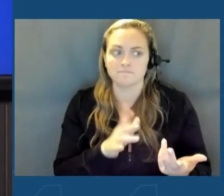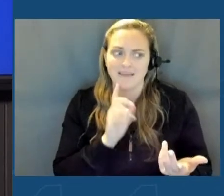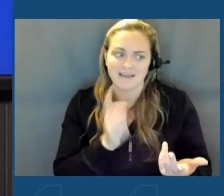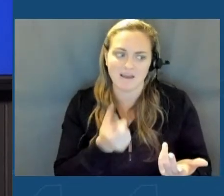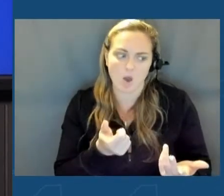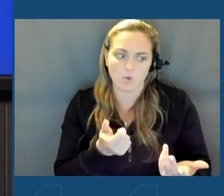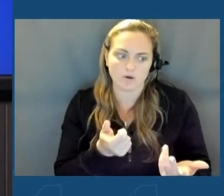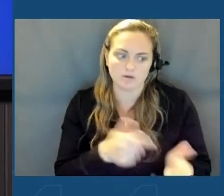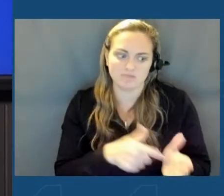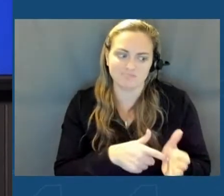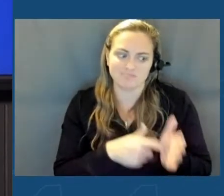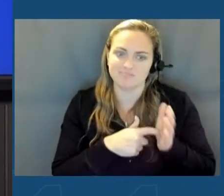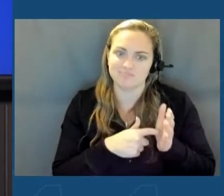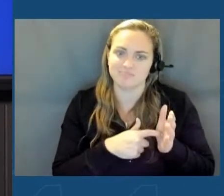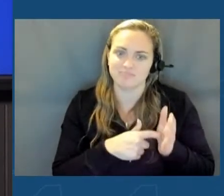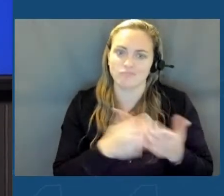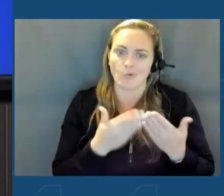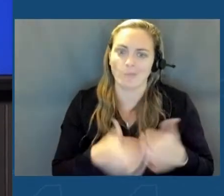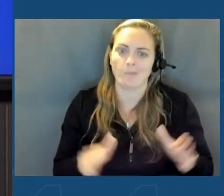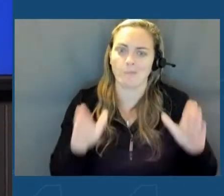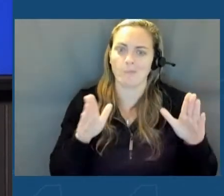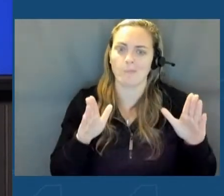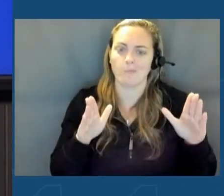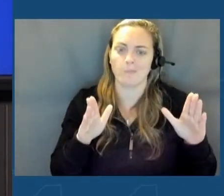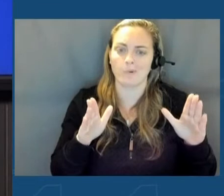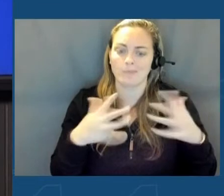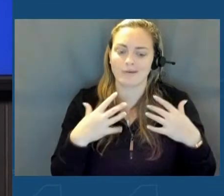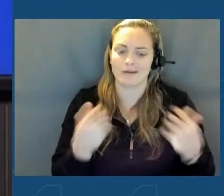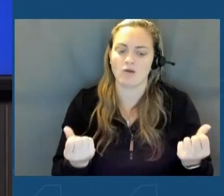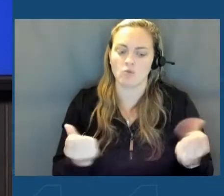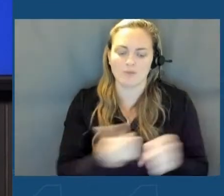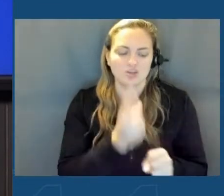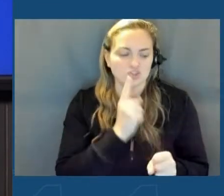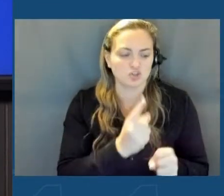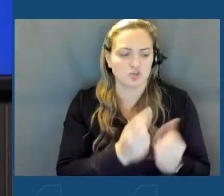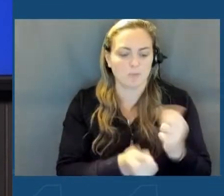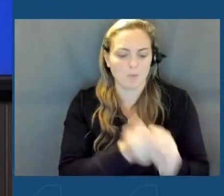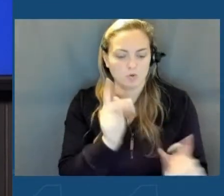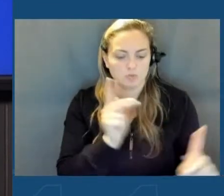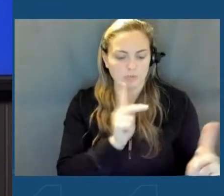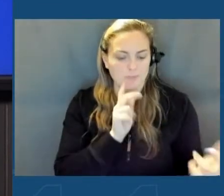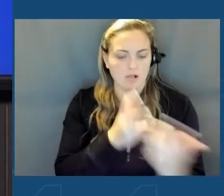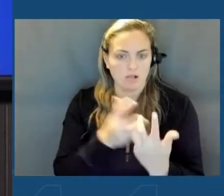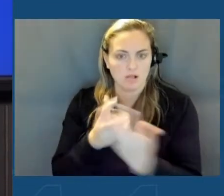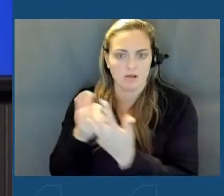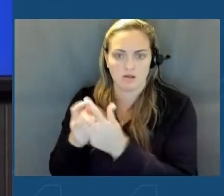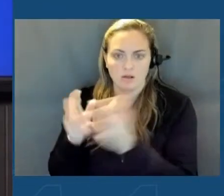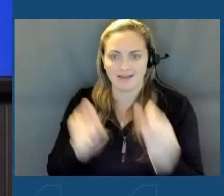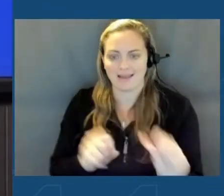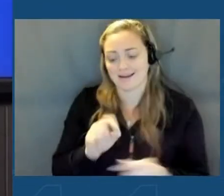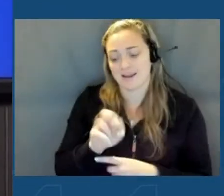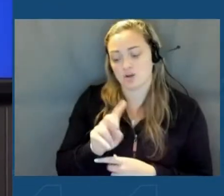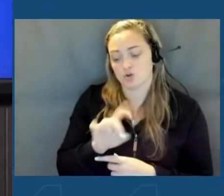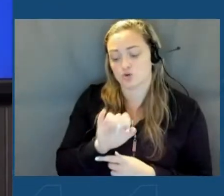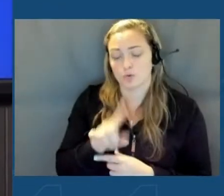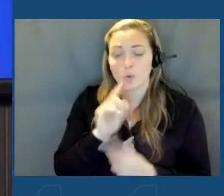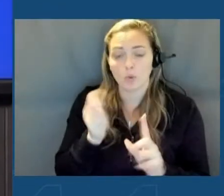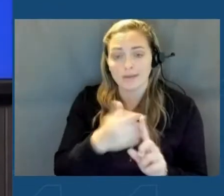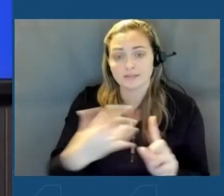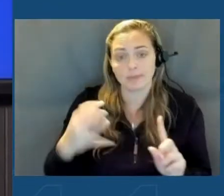in public health is always to do the most good for the most people. And intradermal administration will vastly